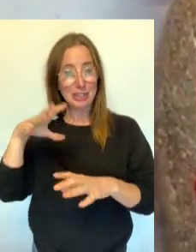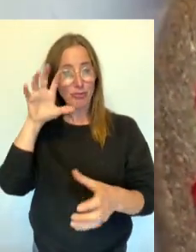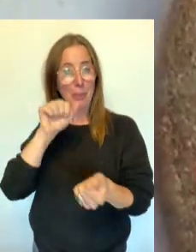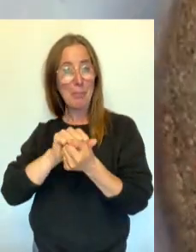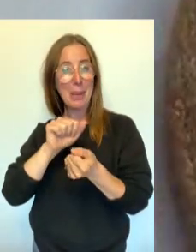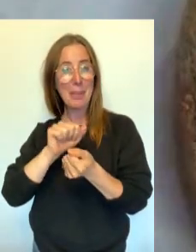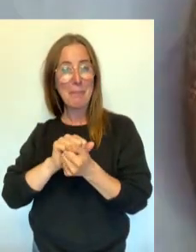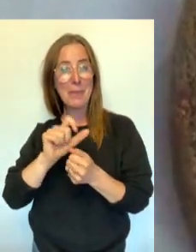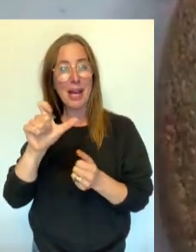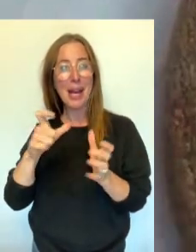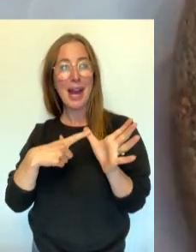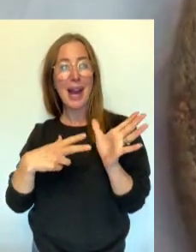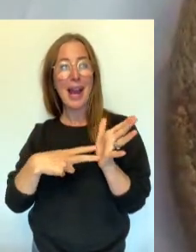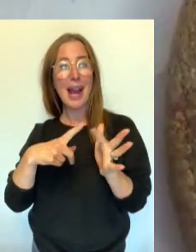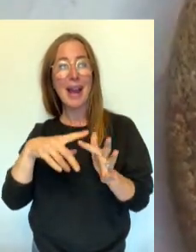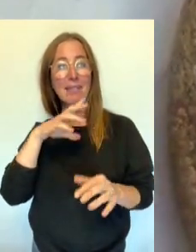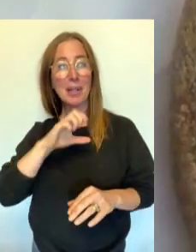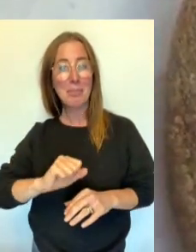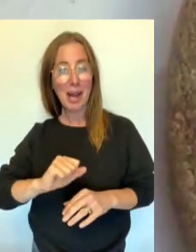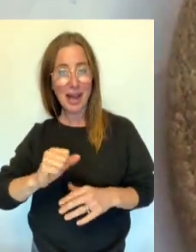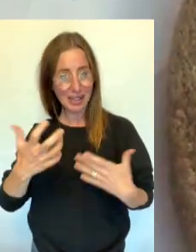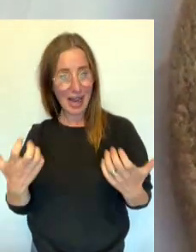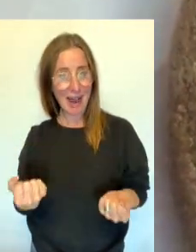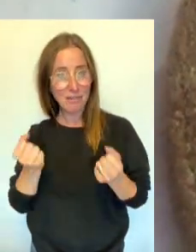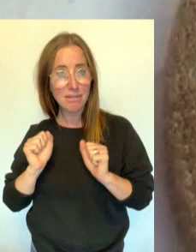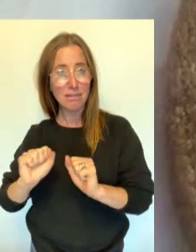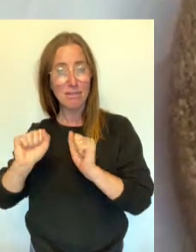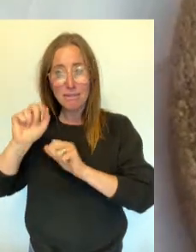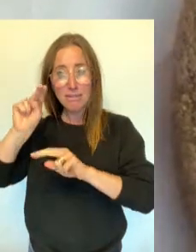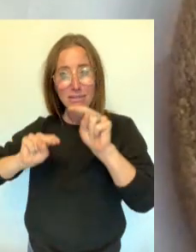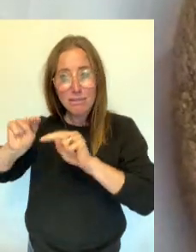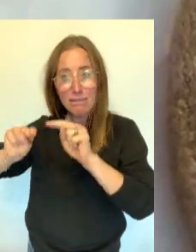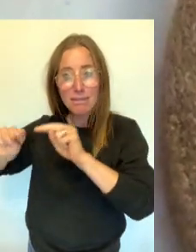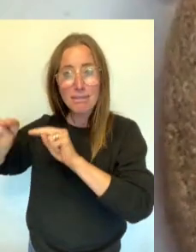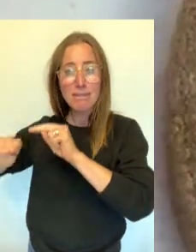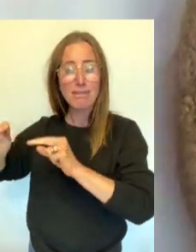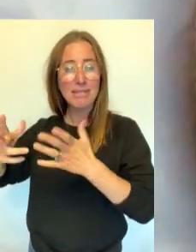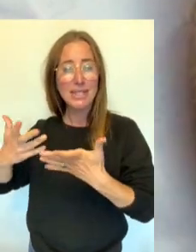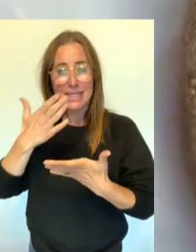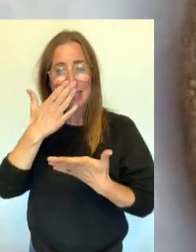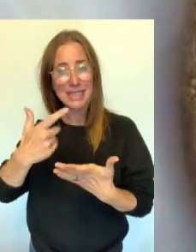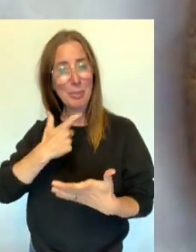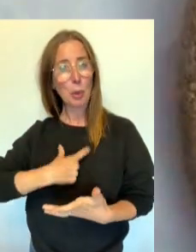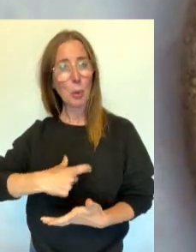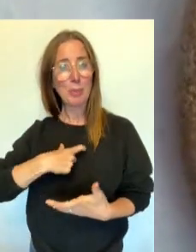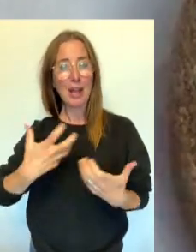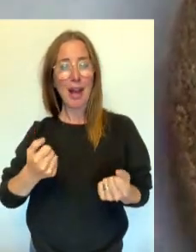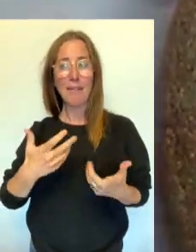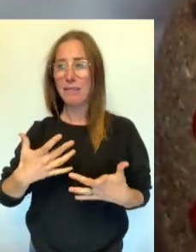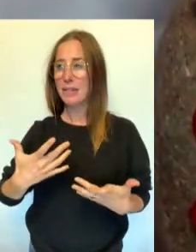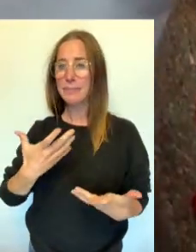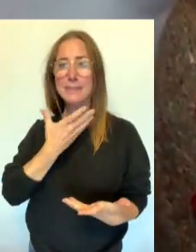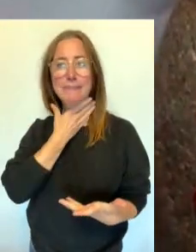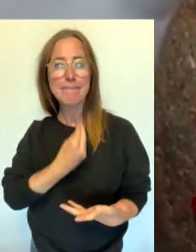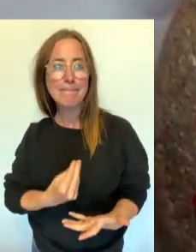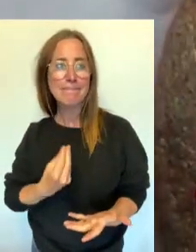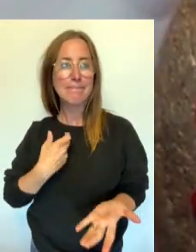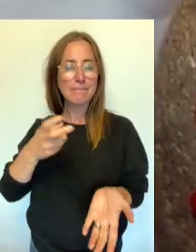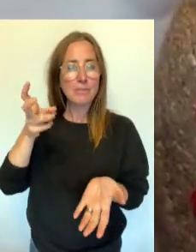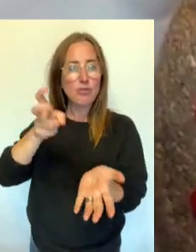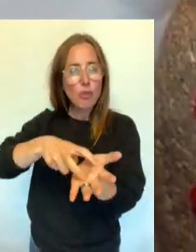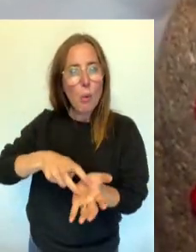stuff. There's this natural desire to record our experiences.